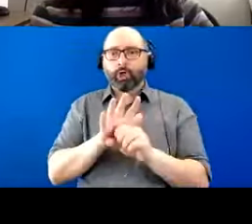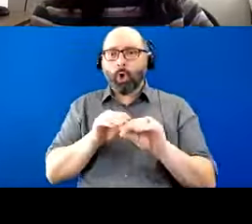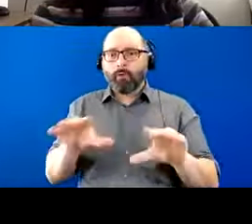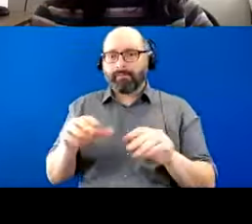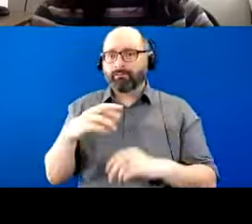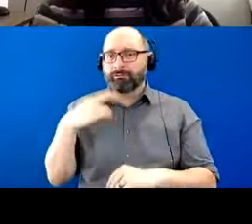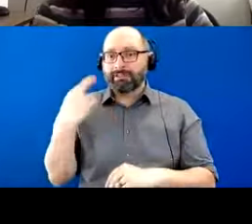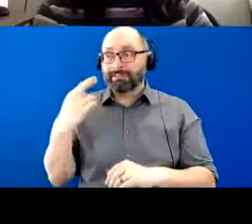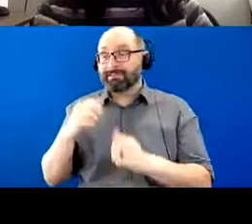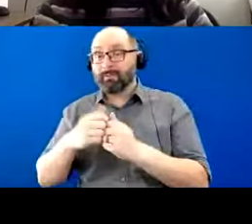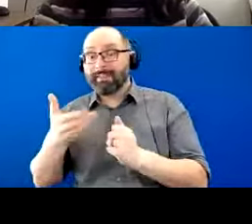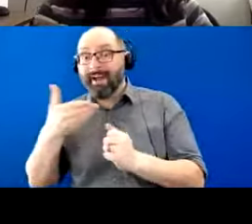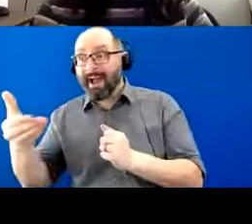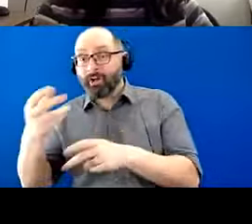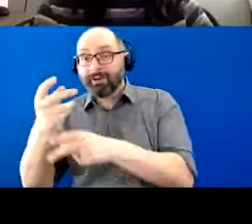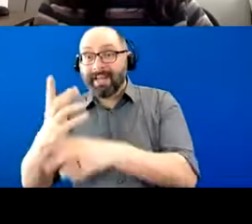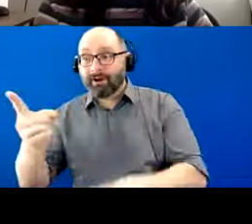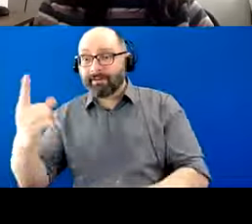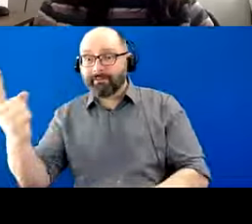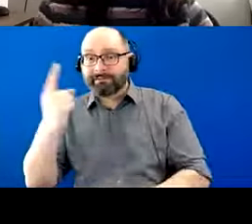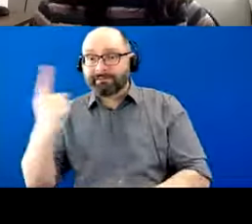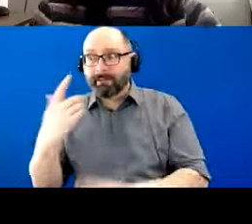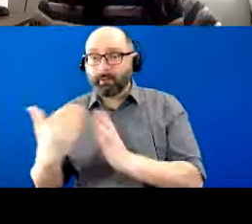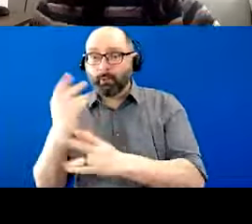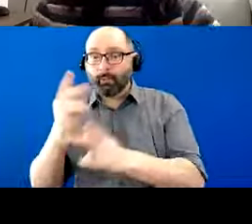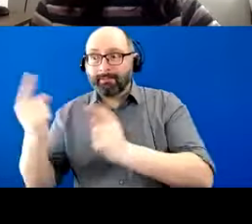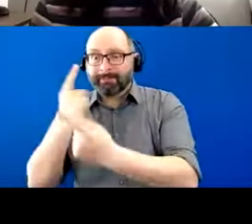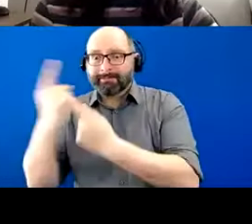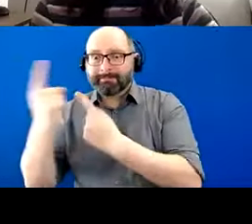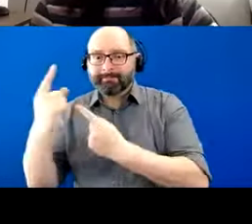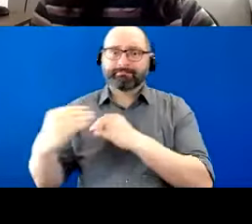hired caregivers and kind of finding new people.